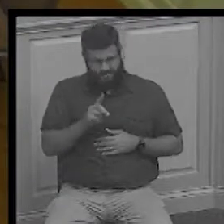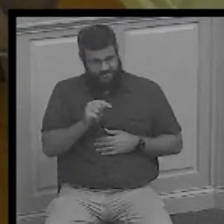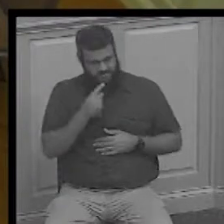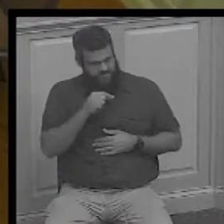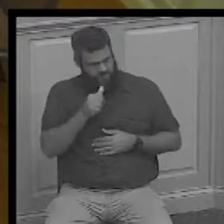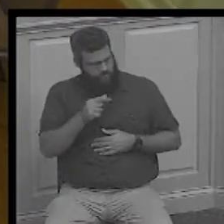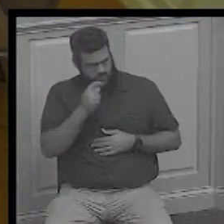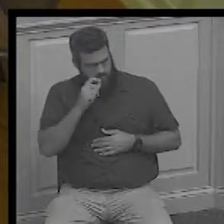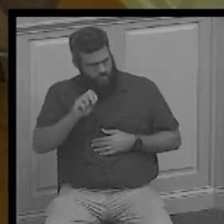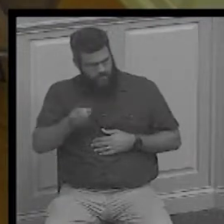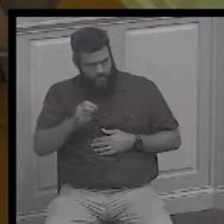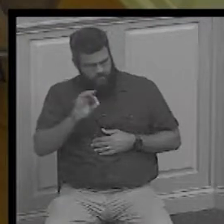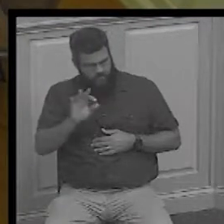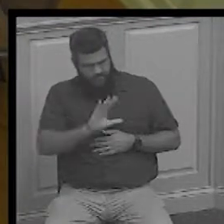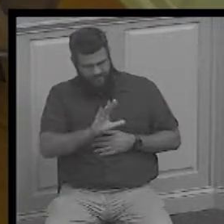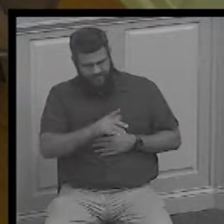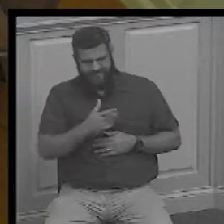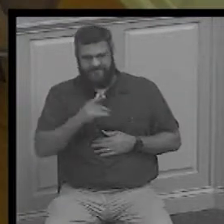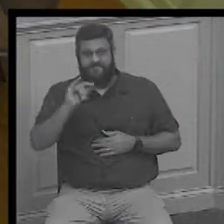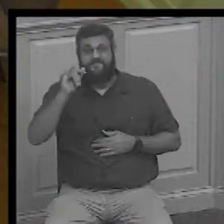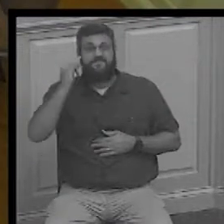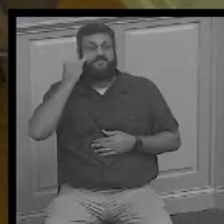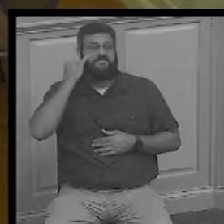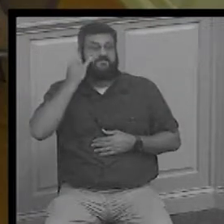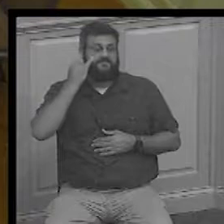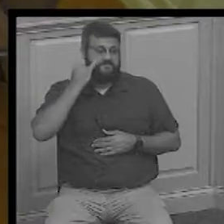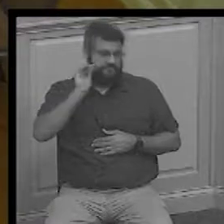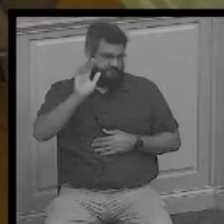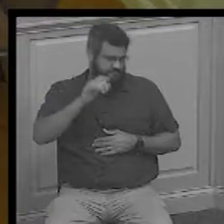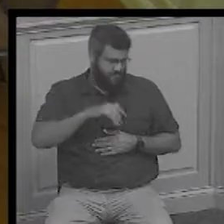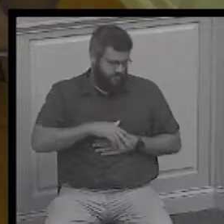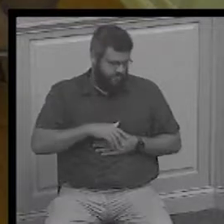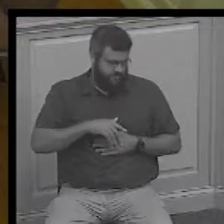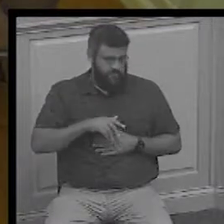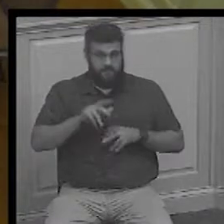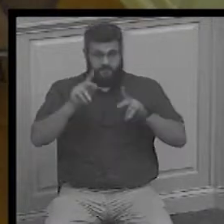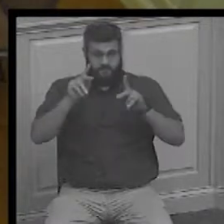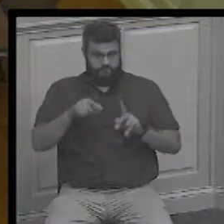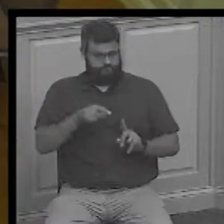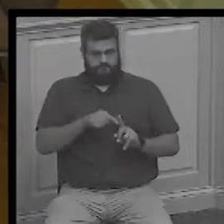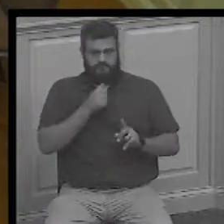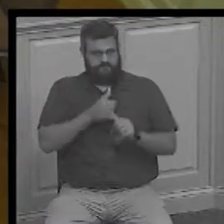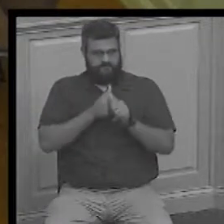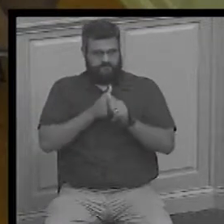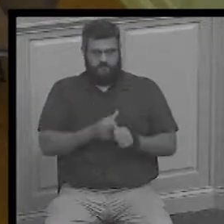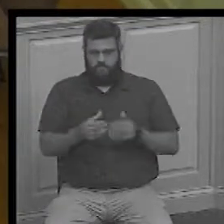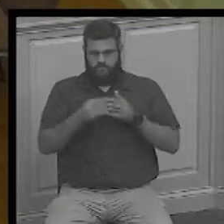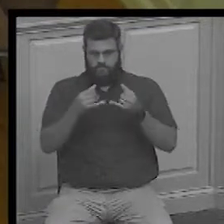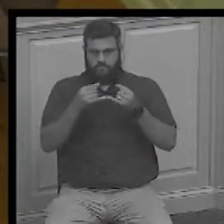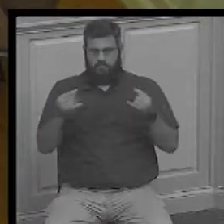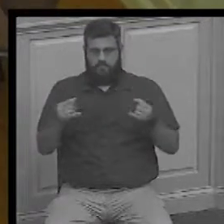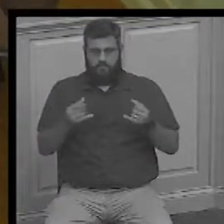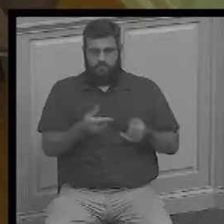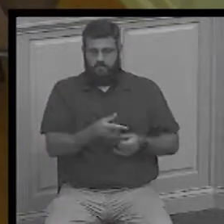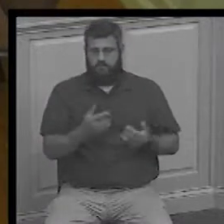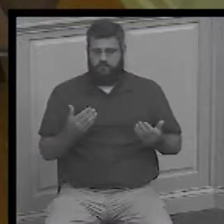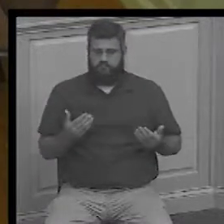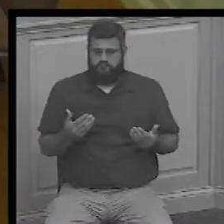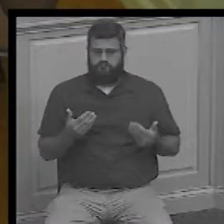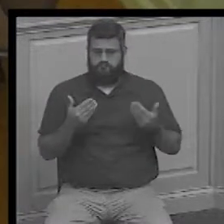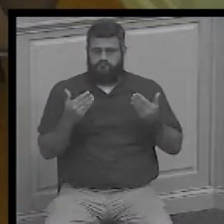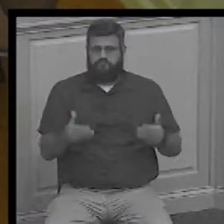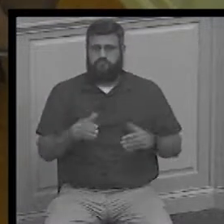off. So what happens if someone doesn't follow the guidelines and they go ahead and do